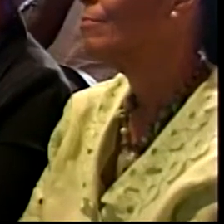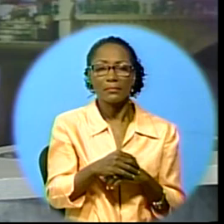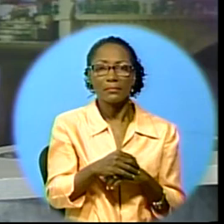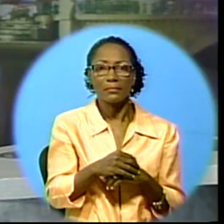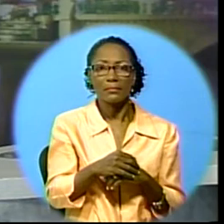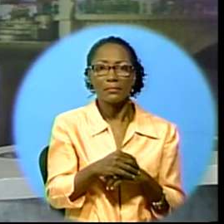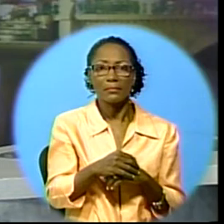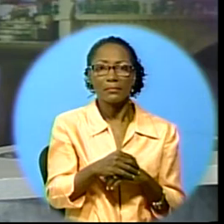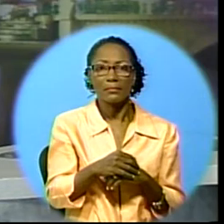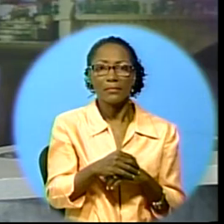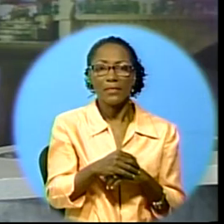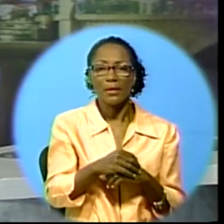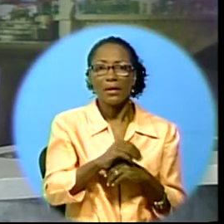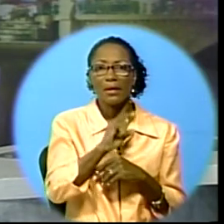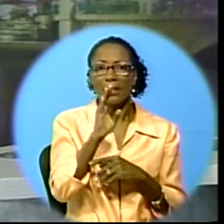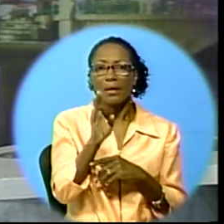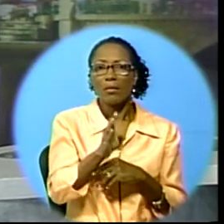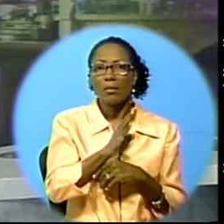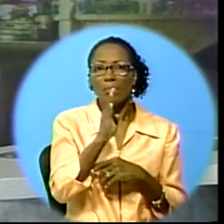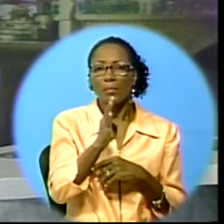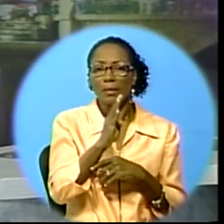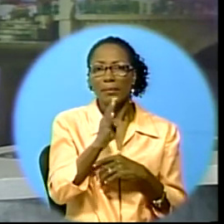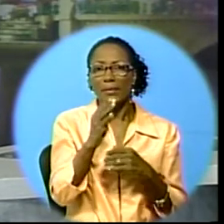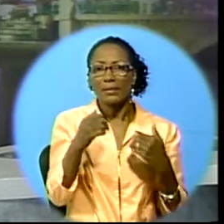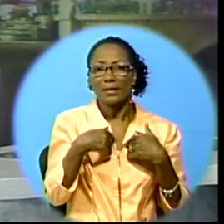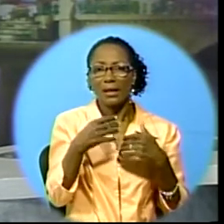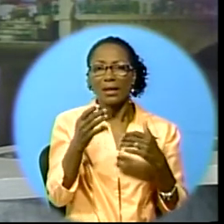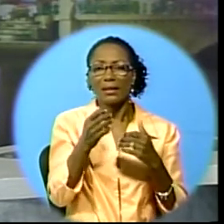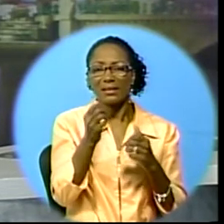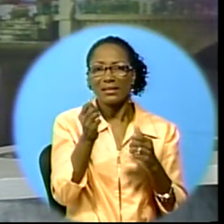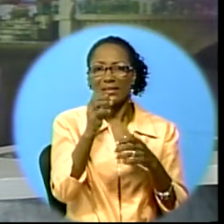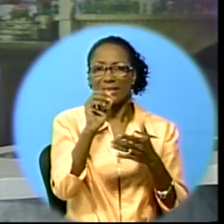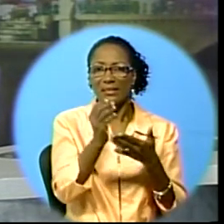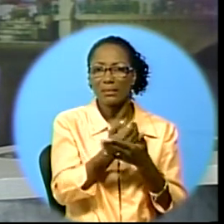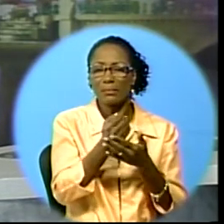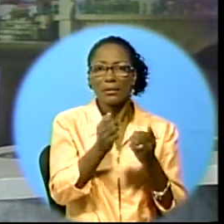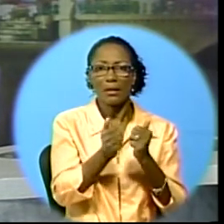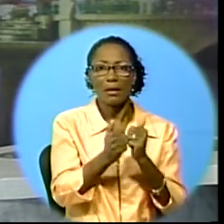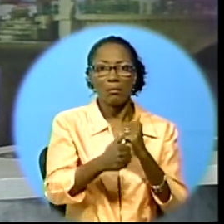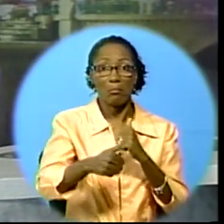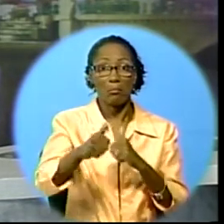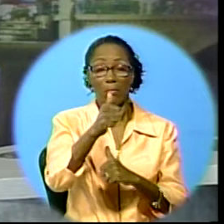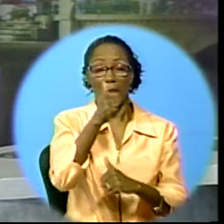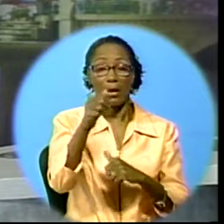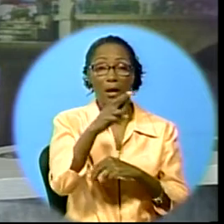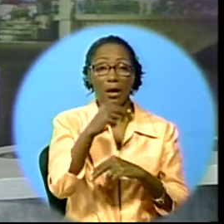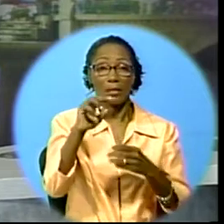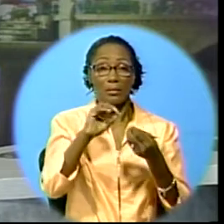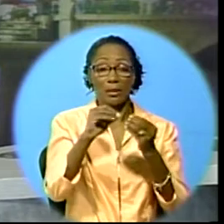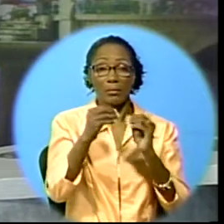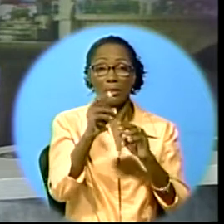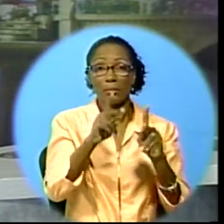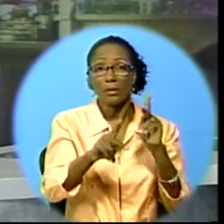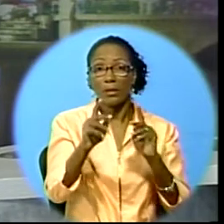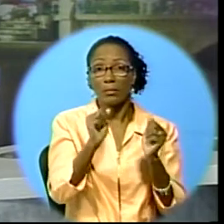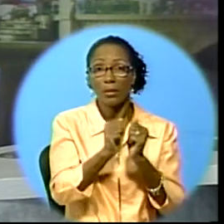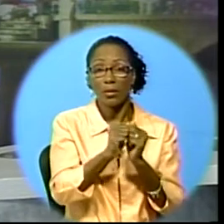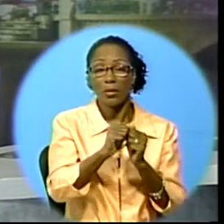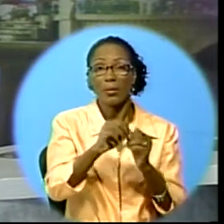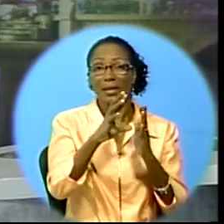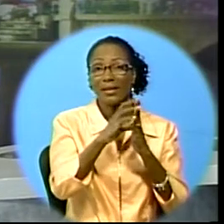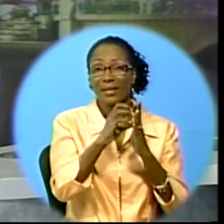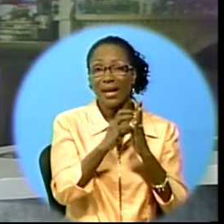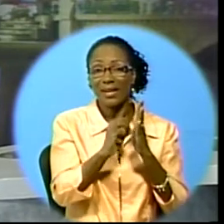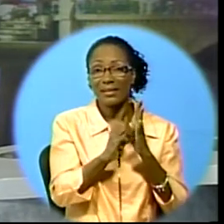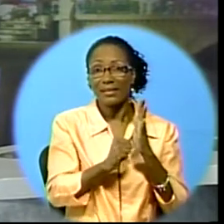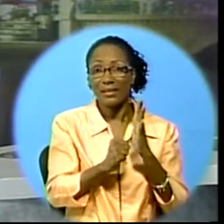hold the second spot per capita for prostate cancer. The CEO says Barbados offers the widest range of services in the region, but he